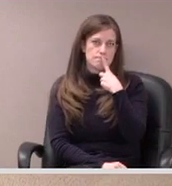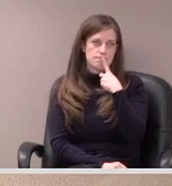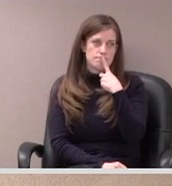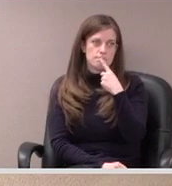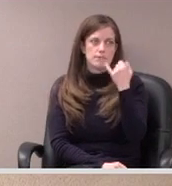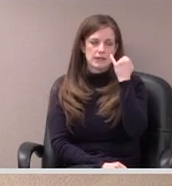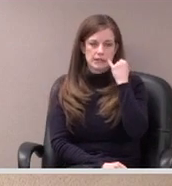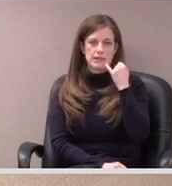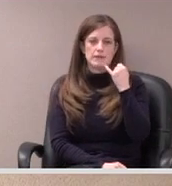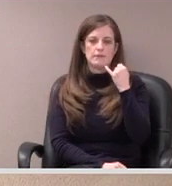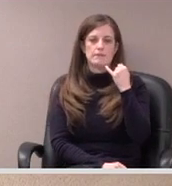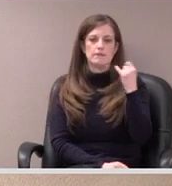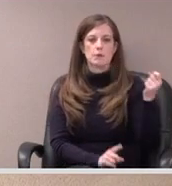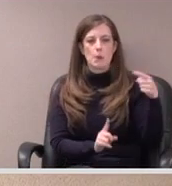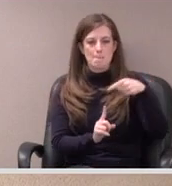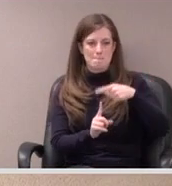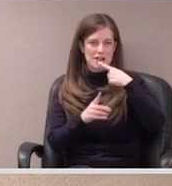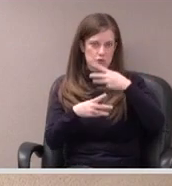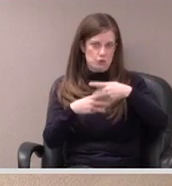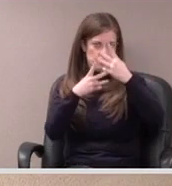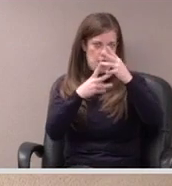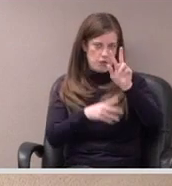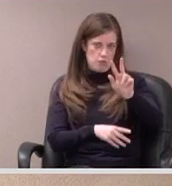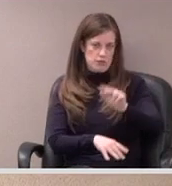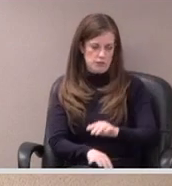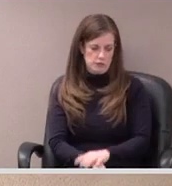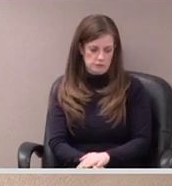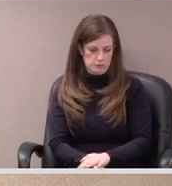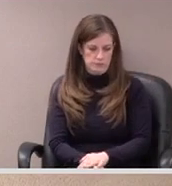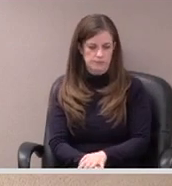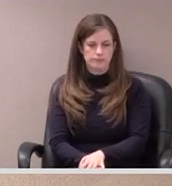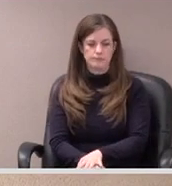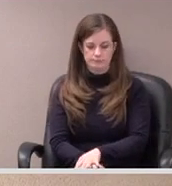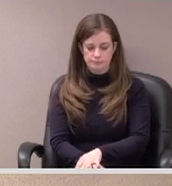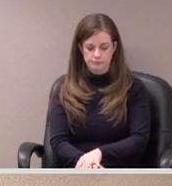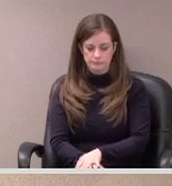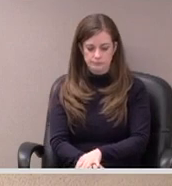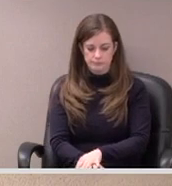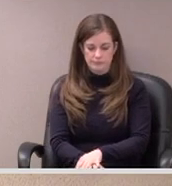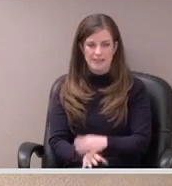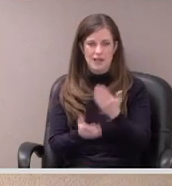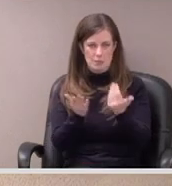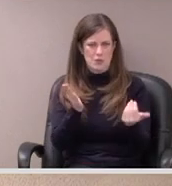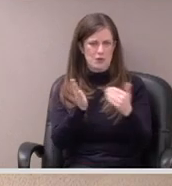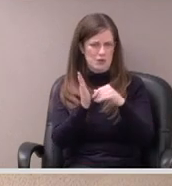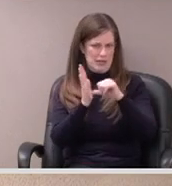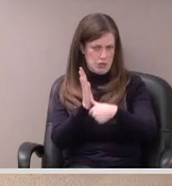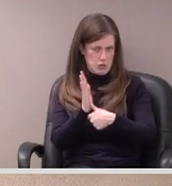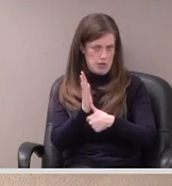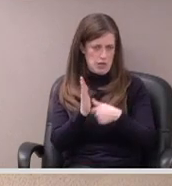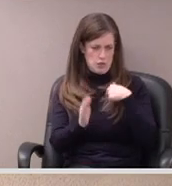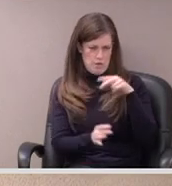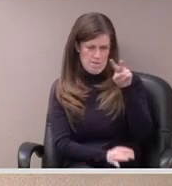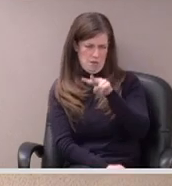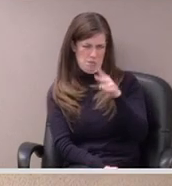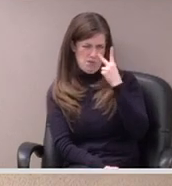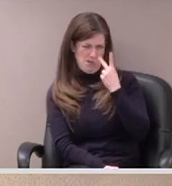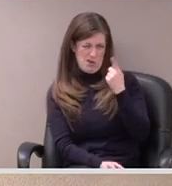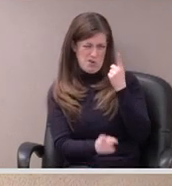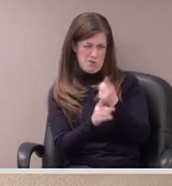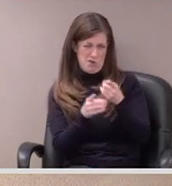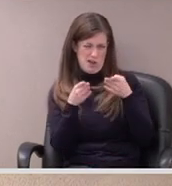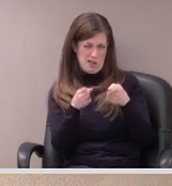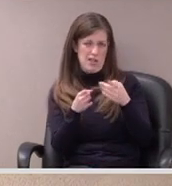If we can go back to slide 3 in the presentation, I just want to reiterate this. So if I'm looking at this correctly, if